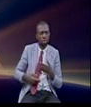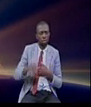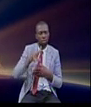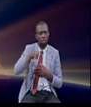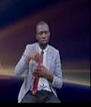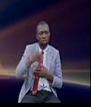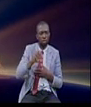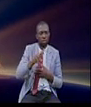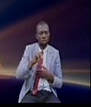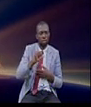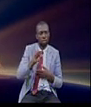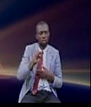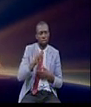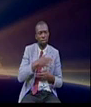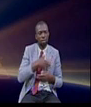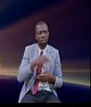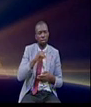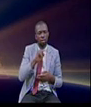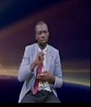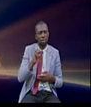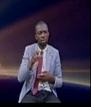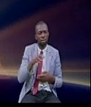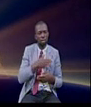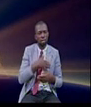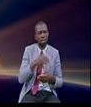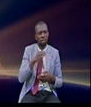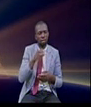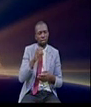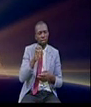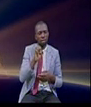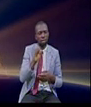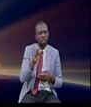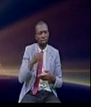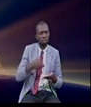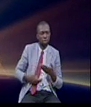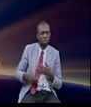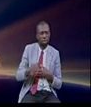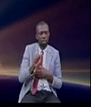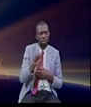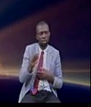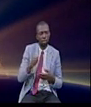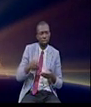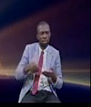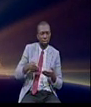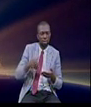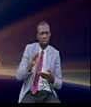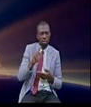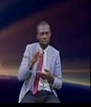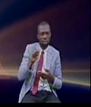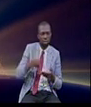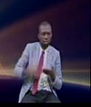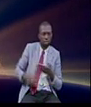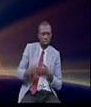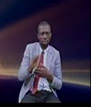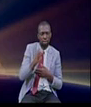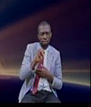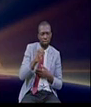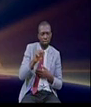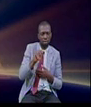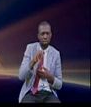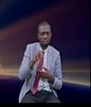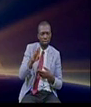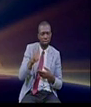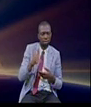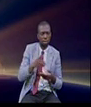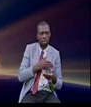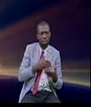of Thamar, and Phares begat Esrom, and Esrom begat Aram. And Aram begat Aminadab, and Aminadab begat